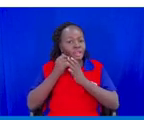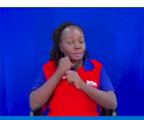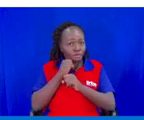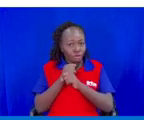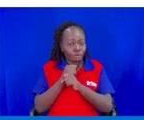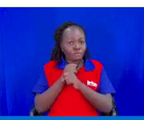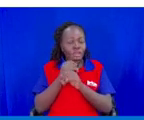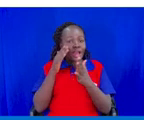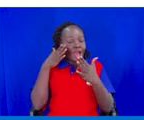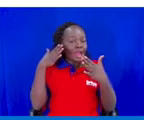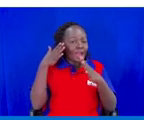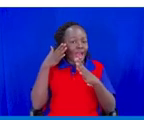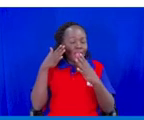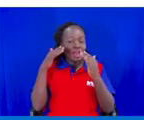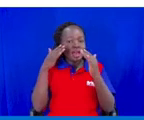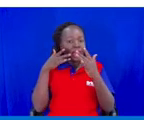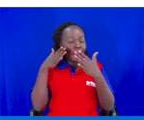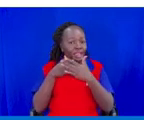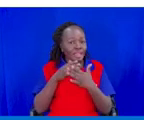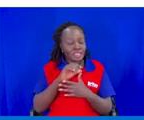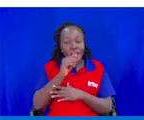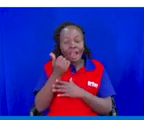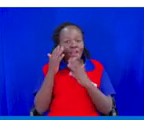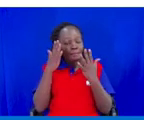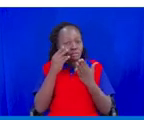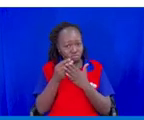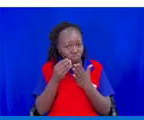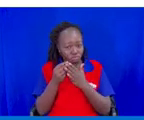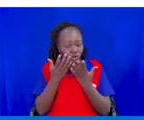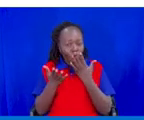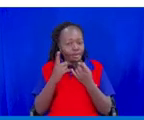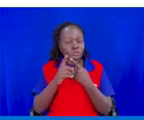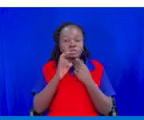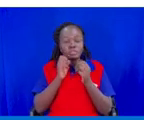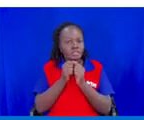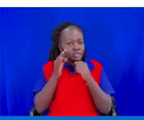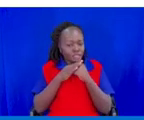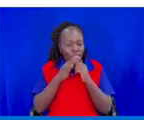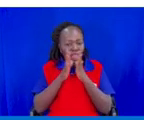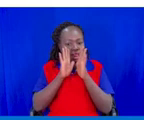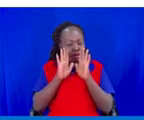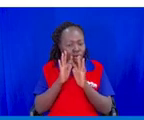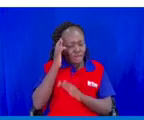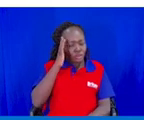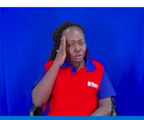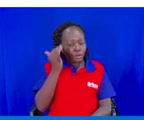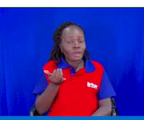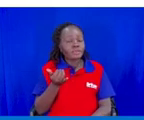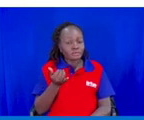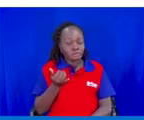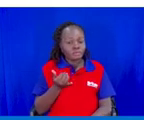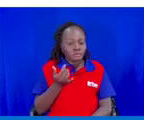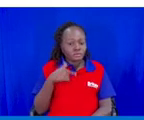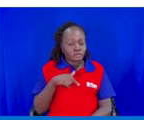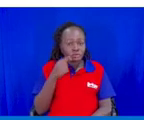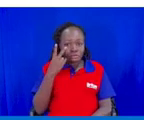against major currencies in the year 2019 as compared to 2018. And the key reason as to why we look